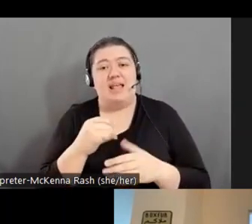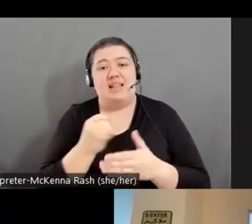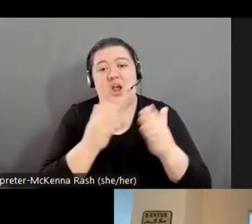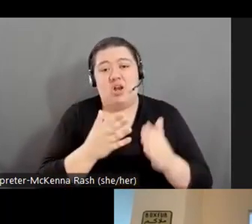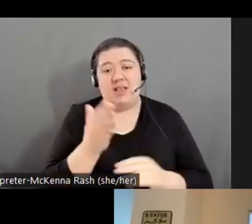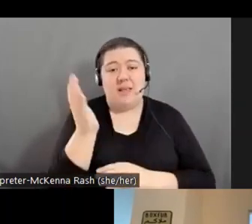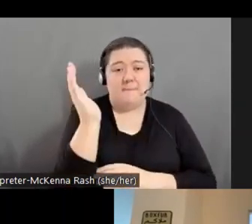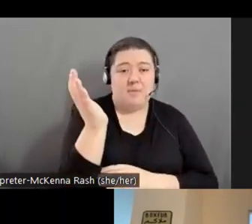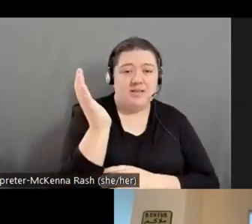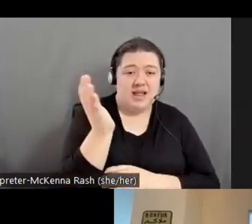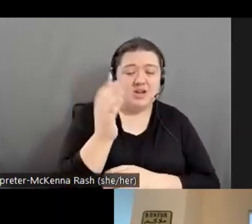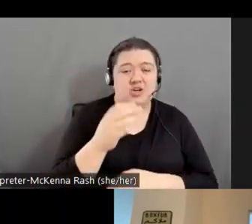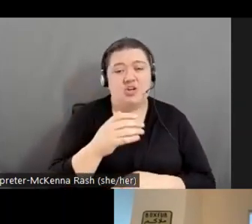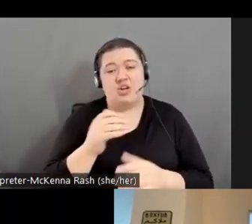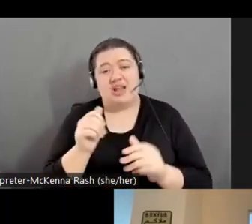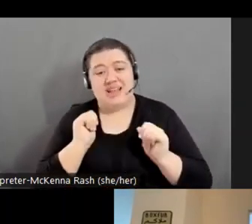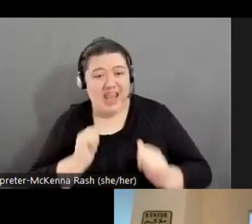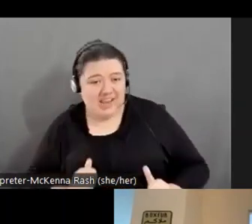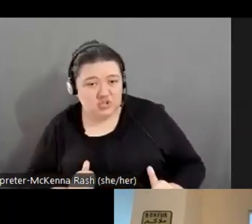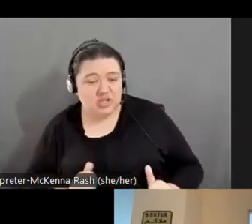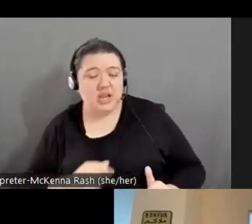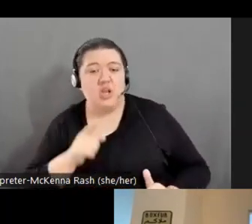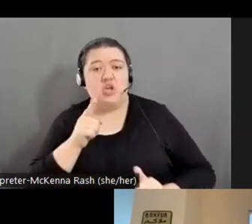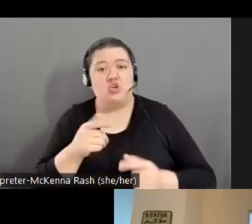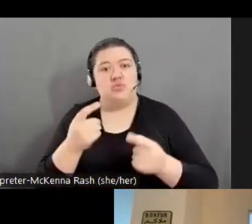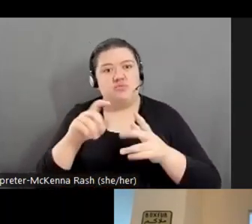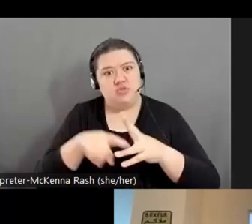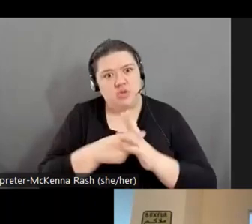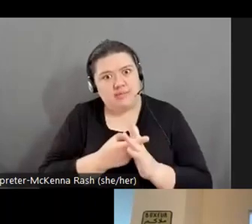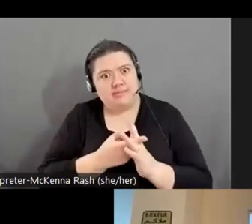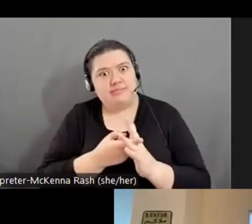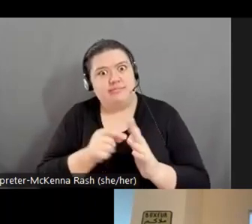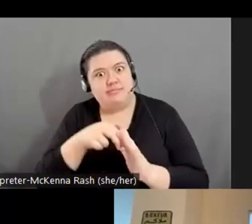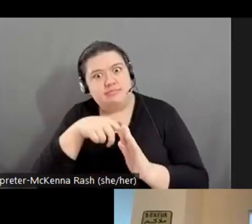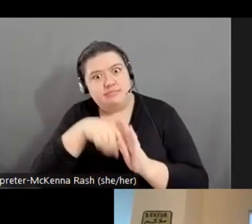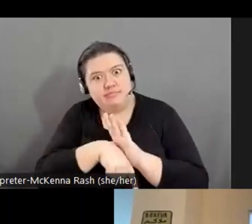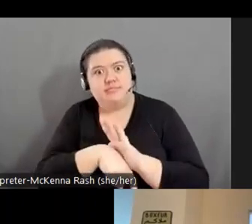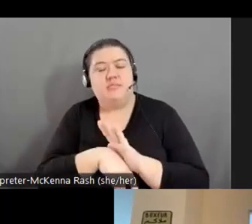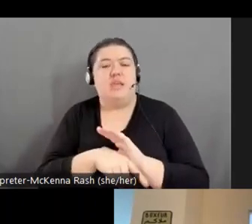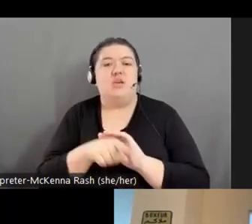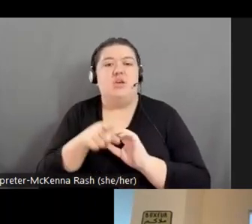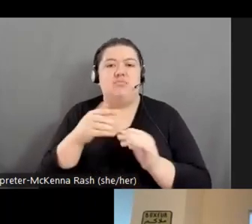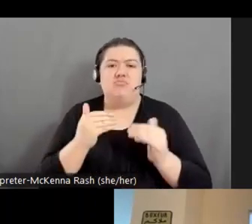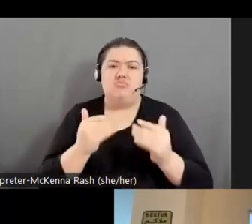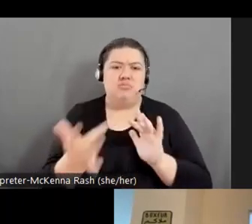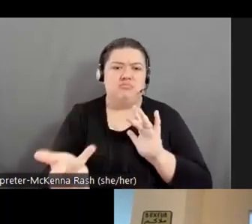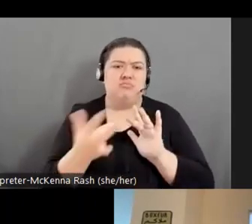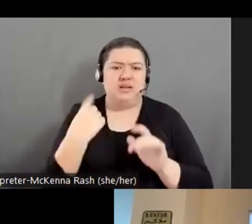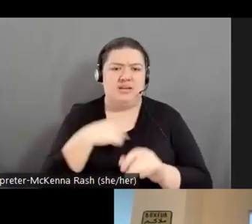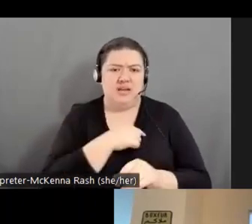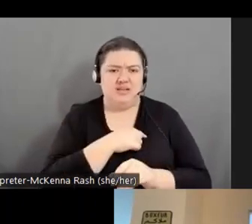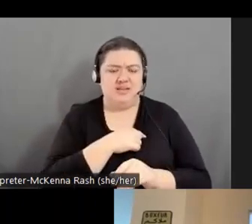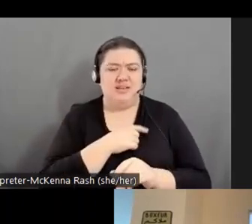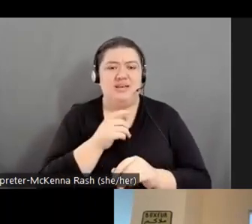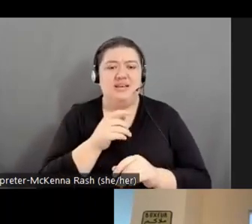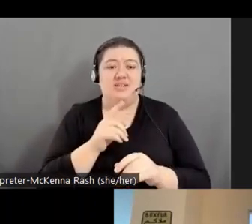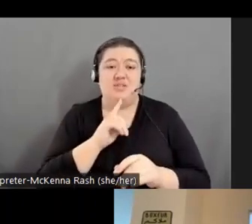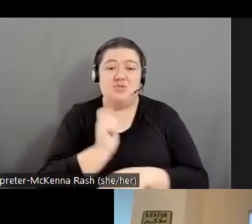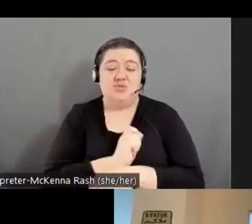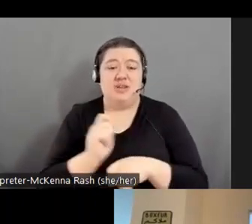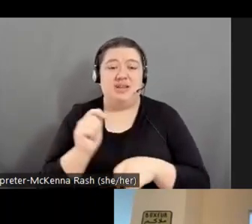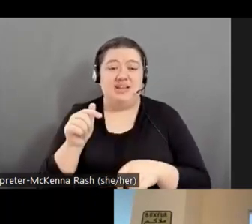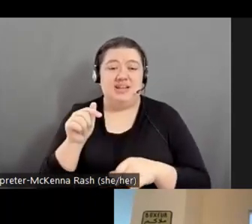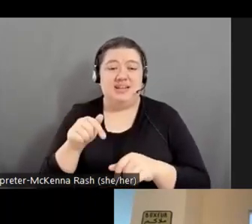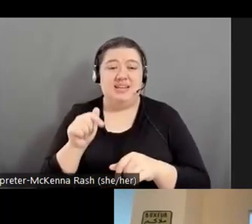an agent, and you're getting into the thick of this, you should always feel free to reach out to us, because chances are this falls within the scope